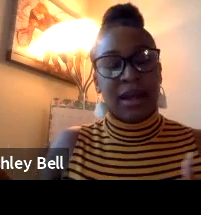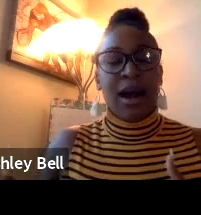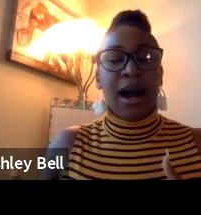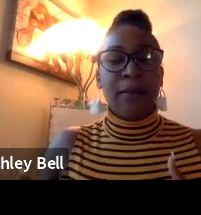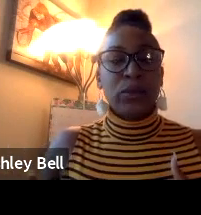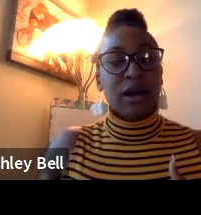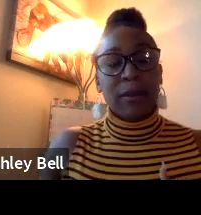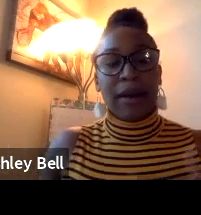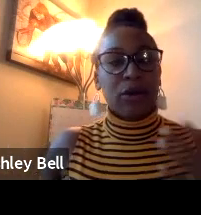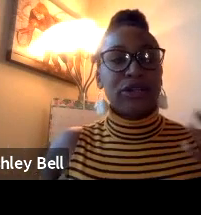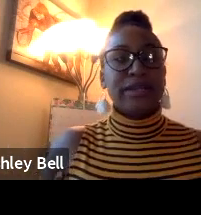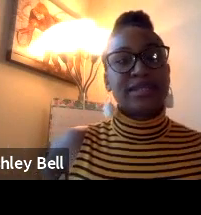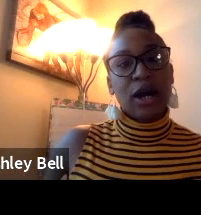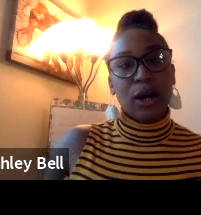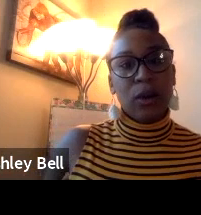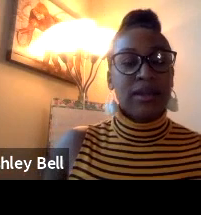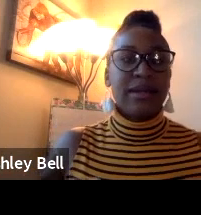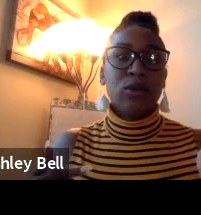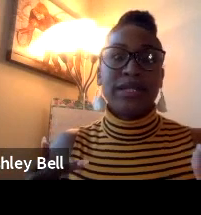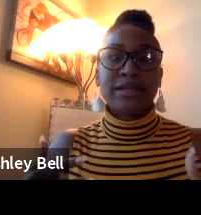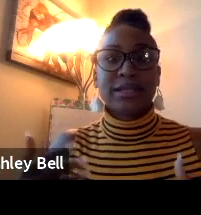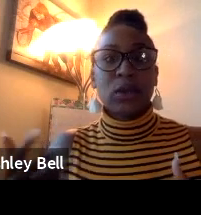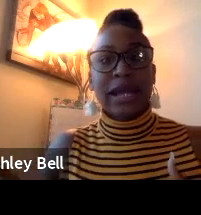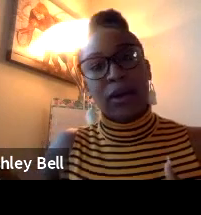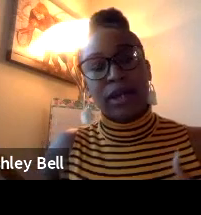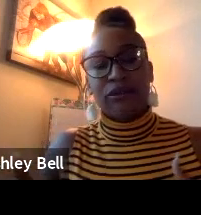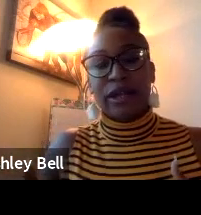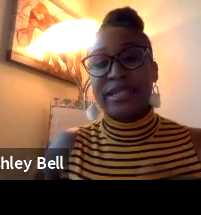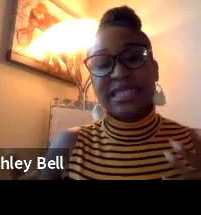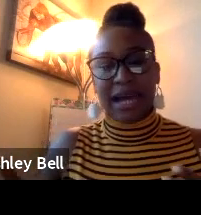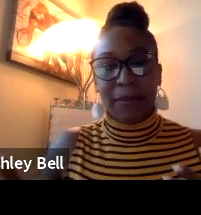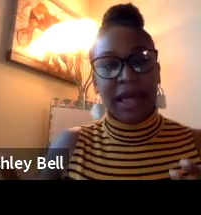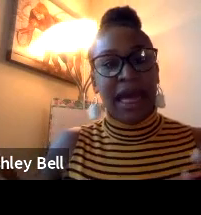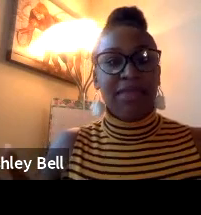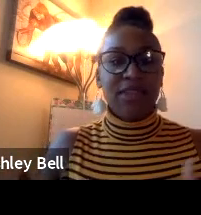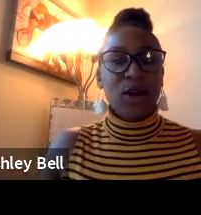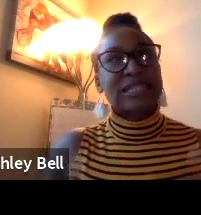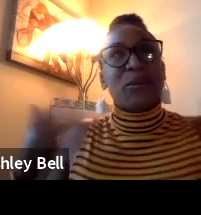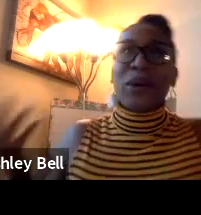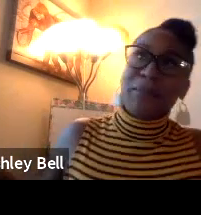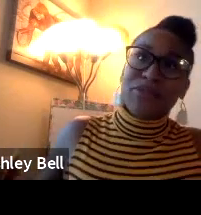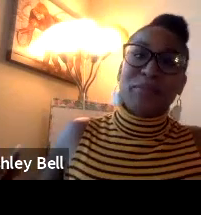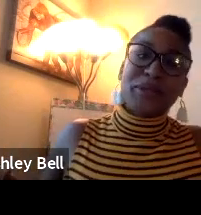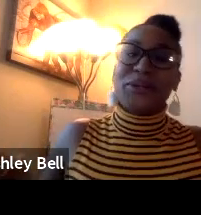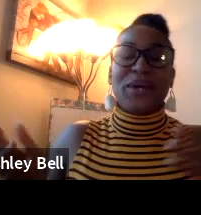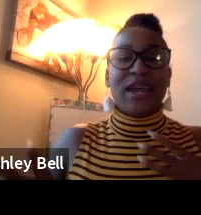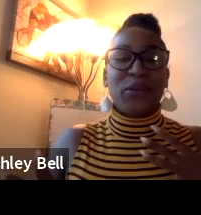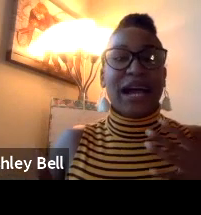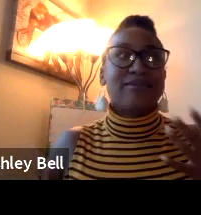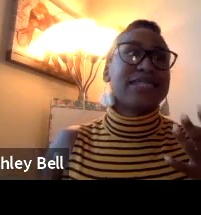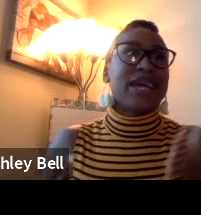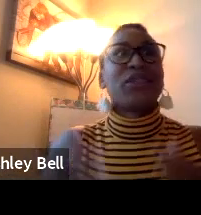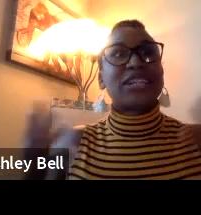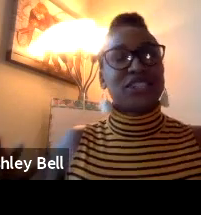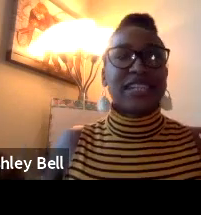mean. We talk about how green means go, yellow means slow down, and red means stop. And then they always say, well, what about the blue? And then we